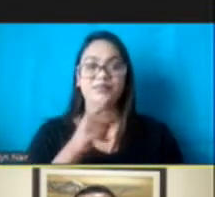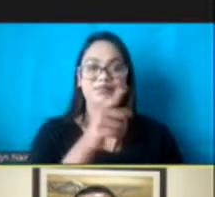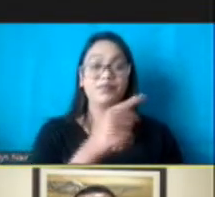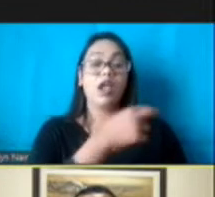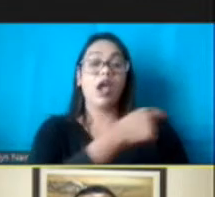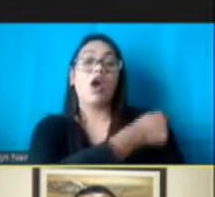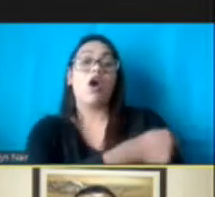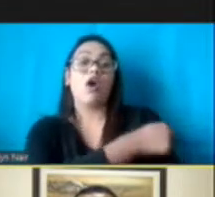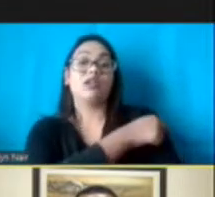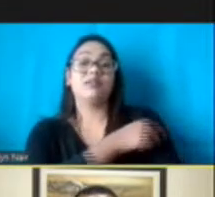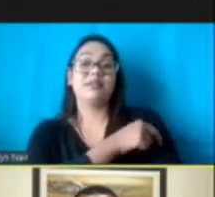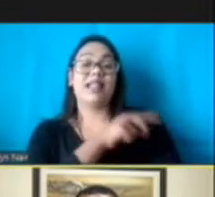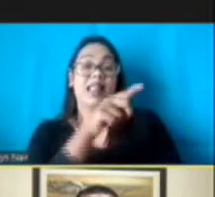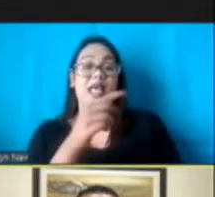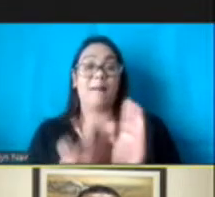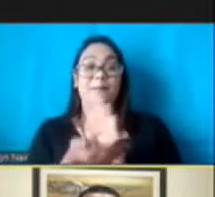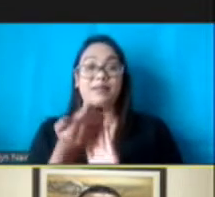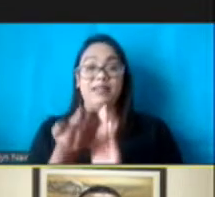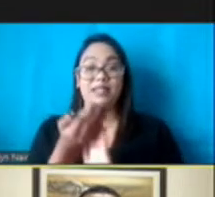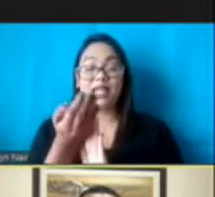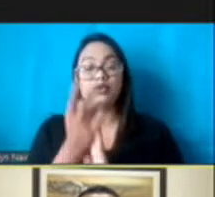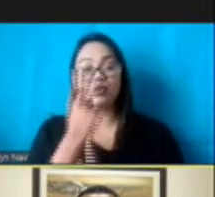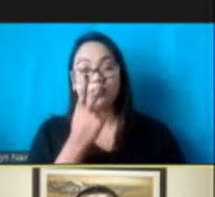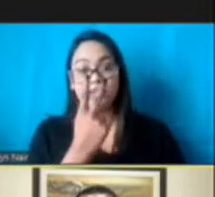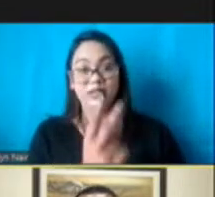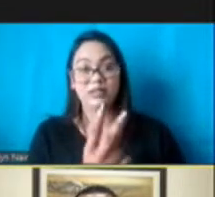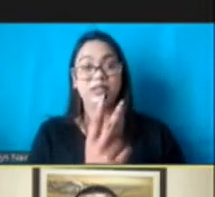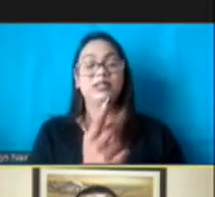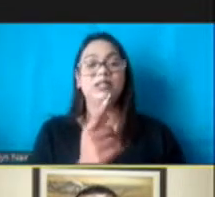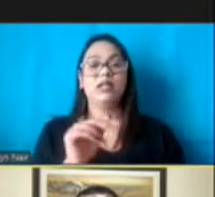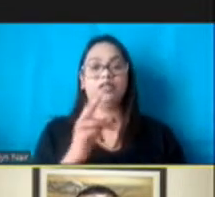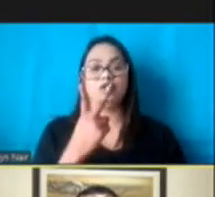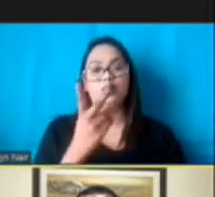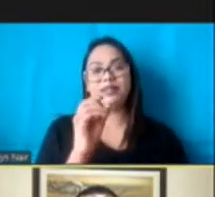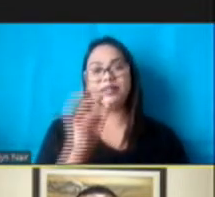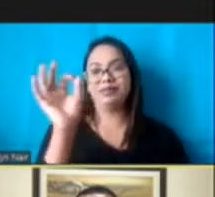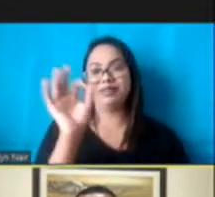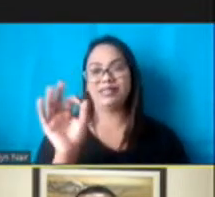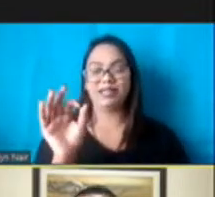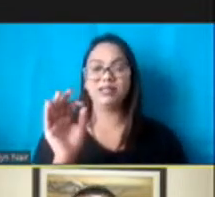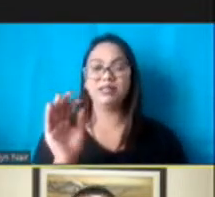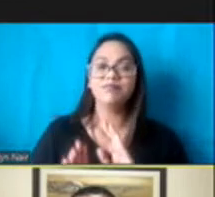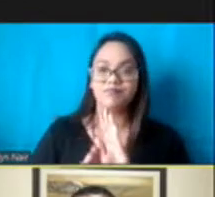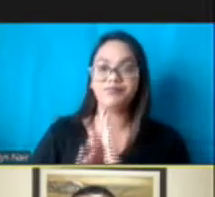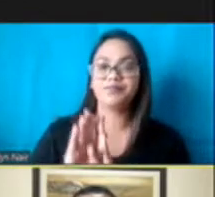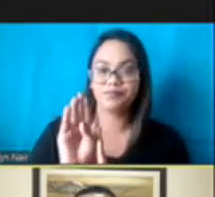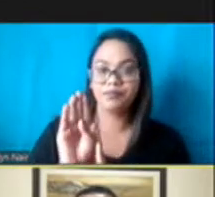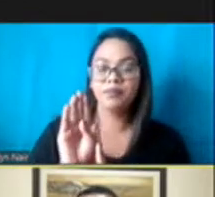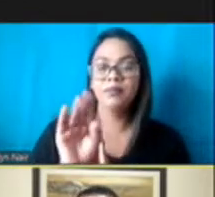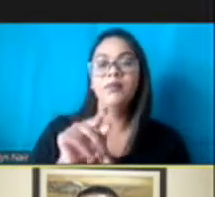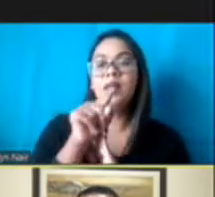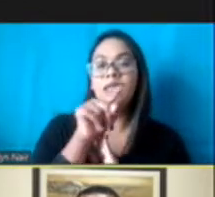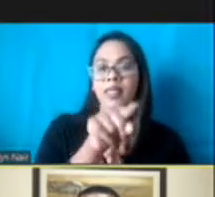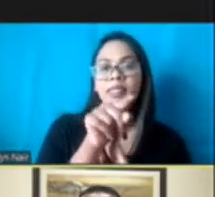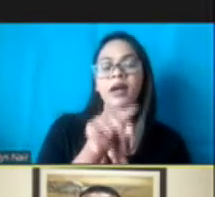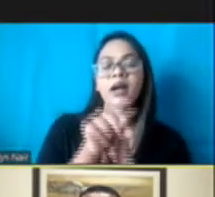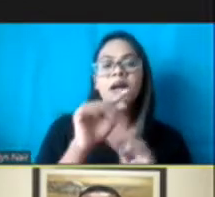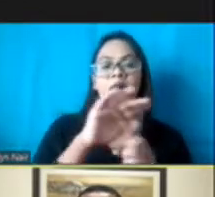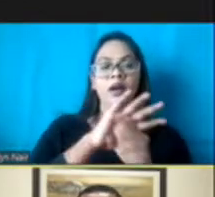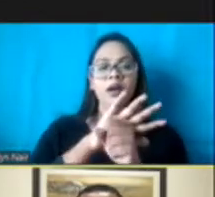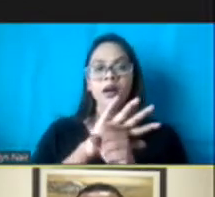a sustained week-on-week increase more than 20%, but the current hospitalizations are COVID-related, but like in